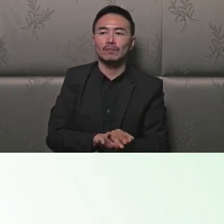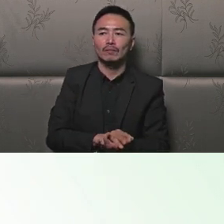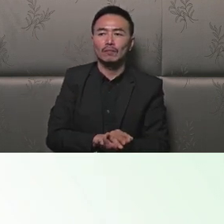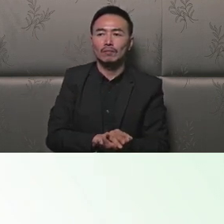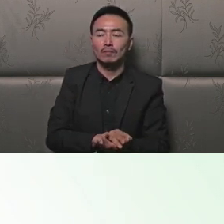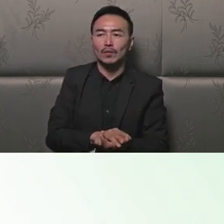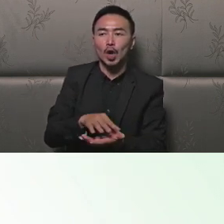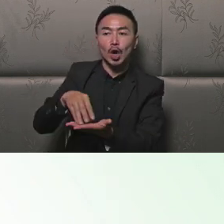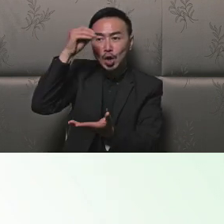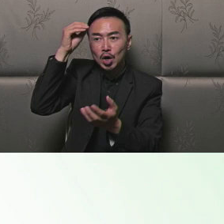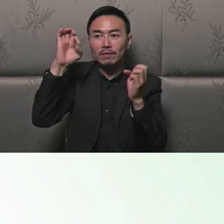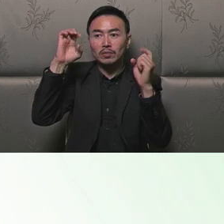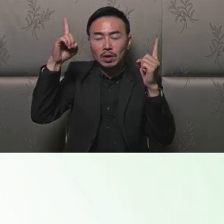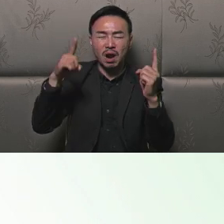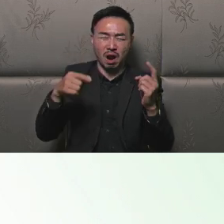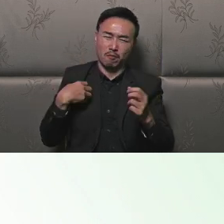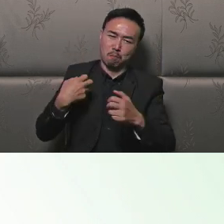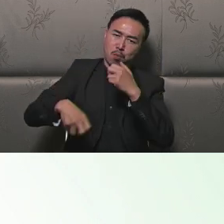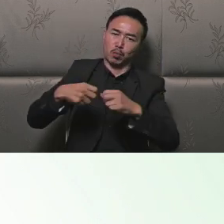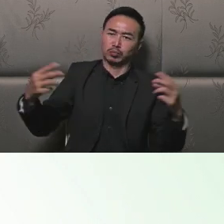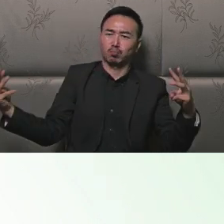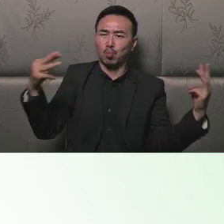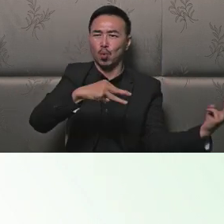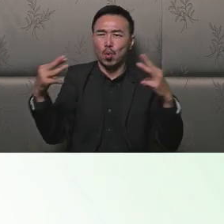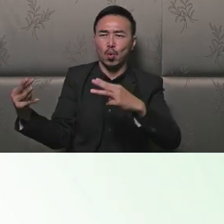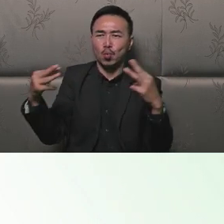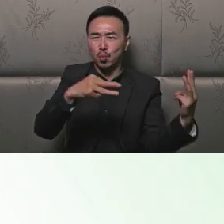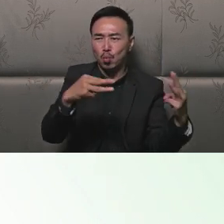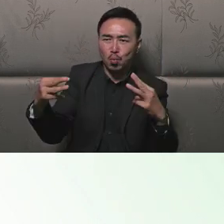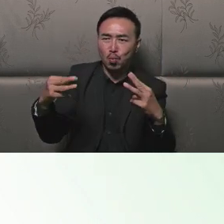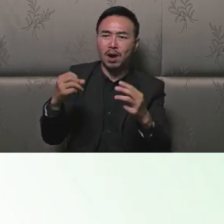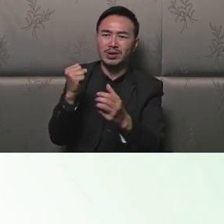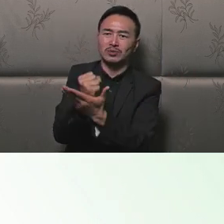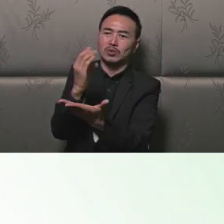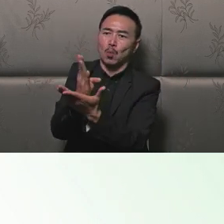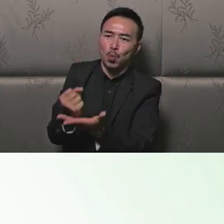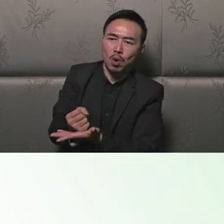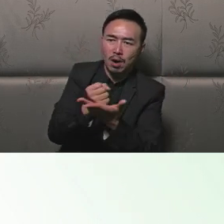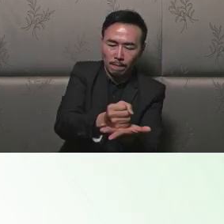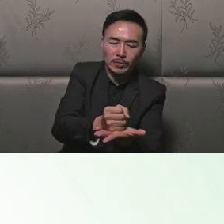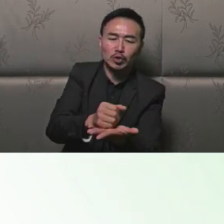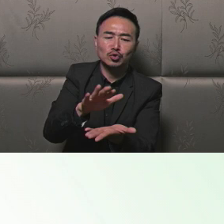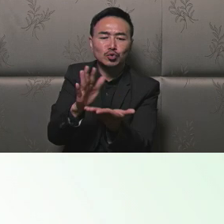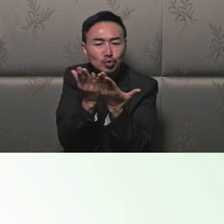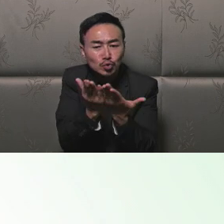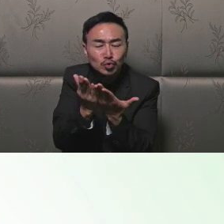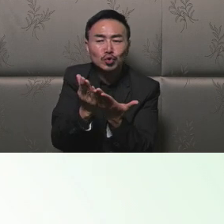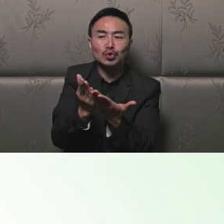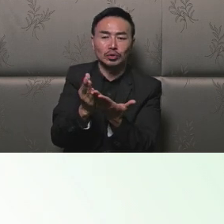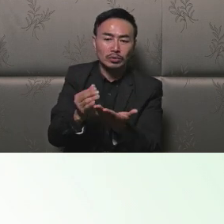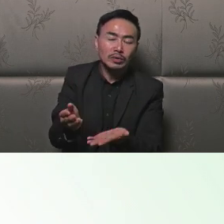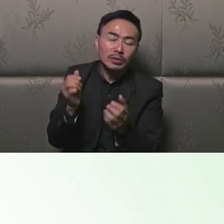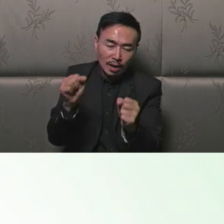opportunities, and there is a refugee-connected education challenge that I had mentioned as part of the Global Refugee Forum.